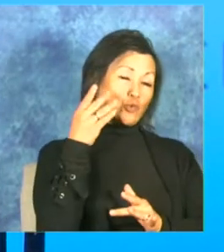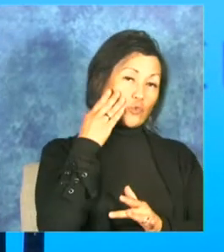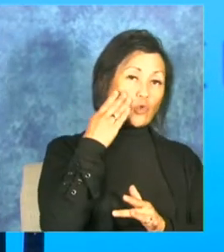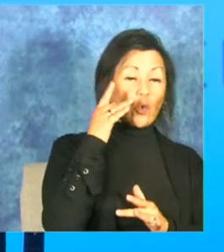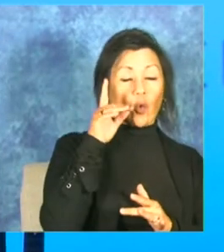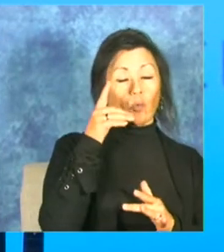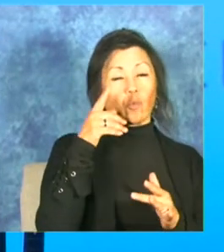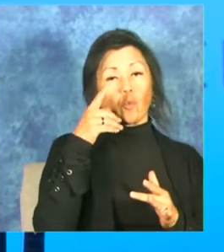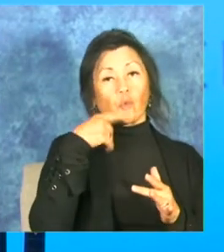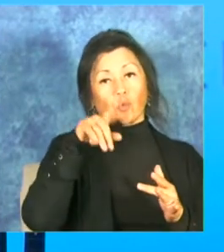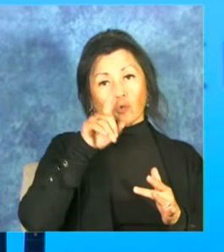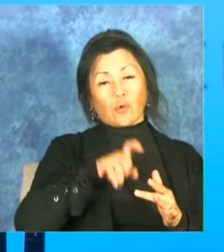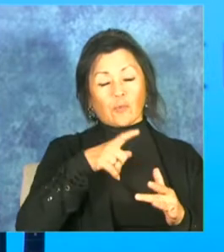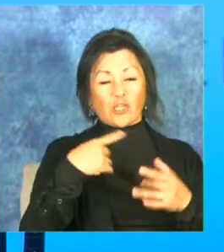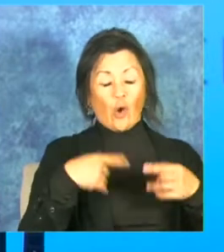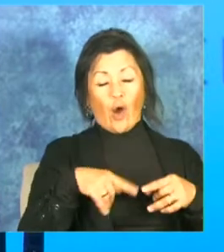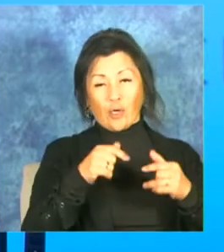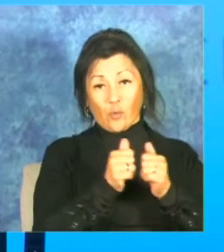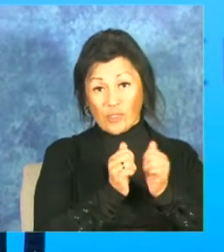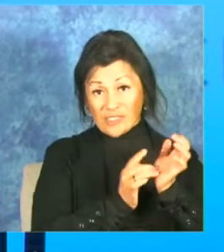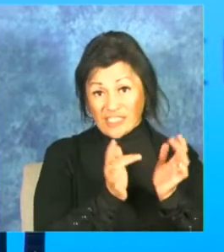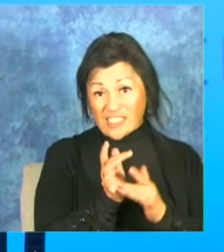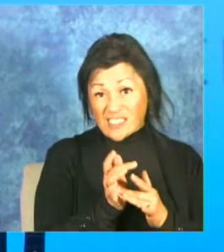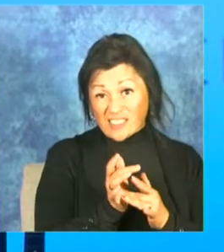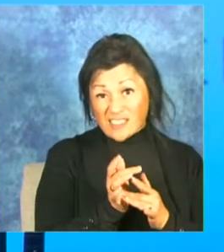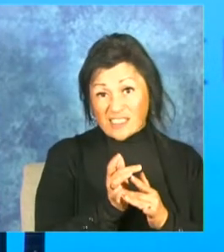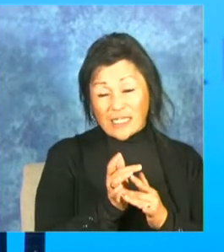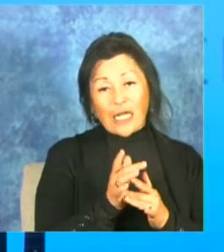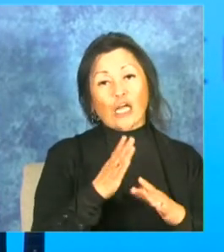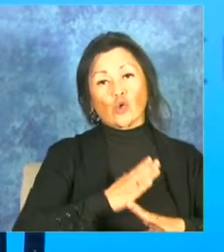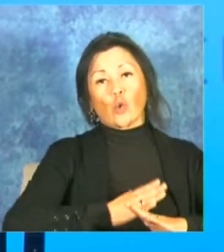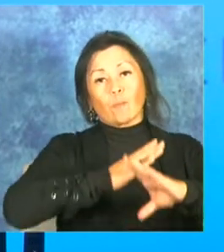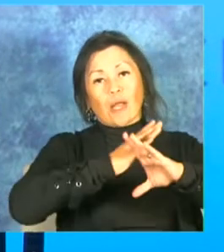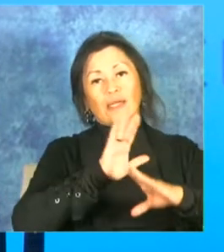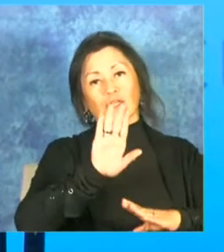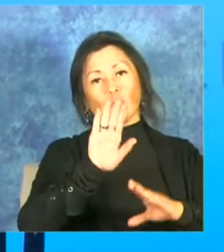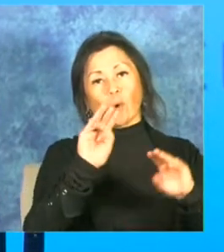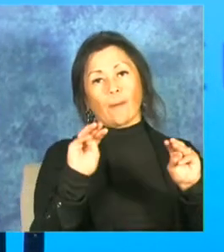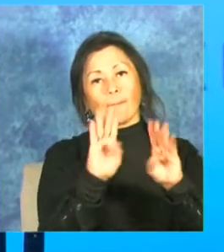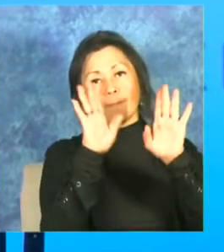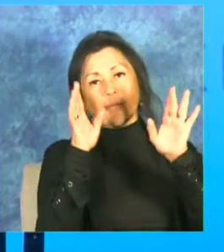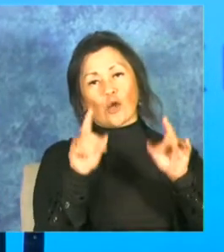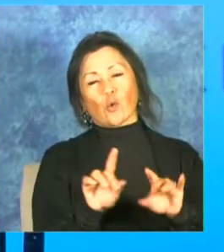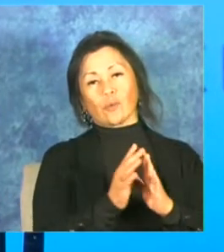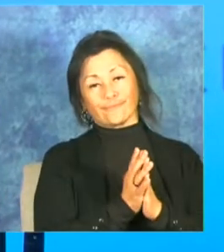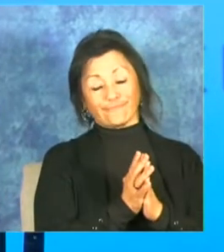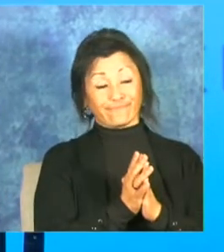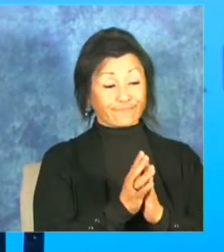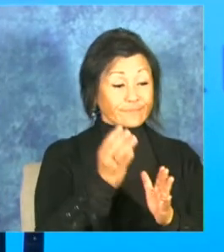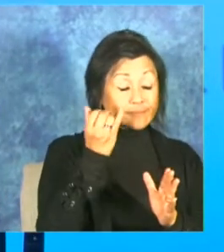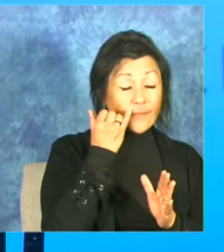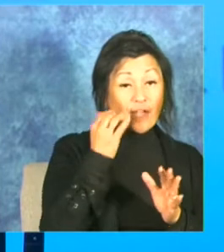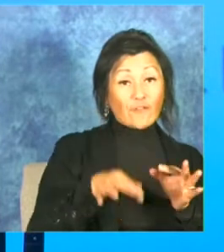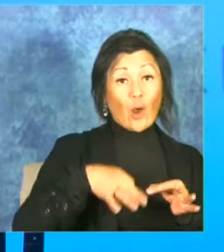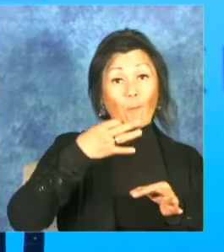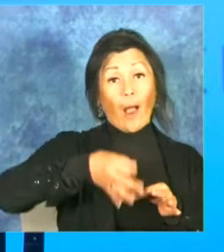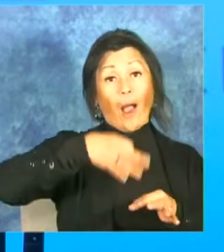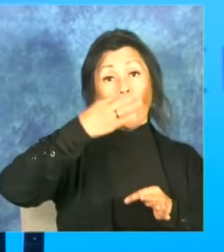you're supposed to do, but you're arguing with Him, you're blocking your miracle. And if you're